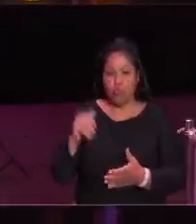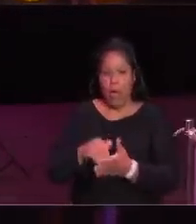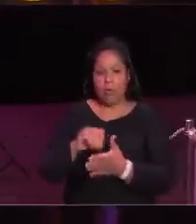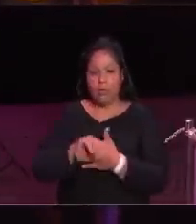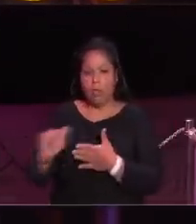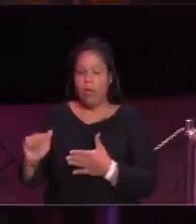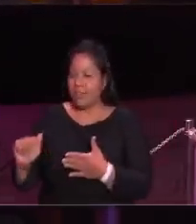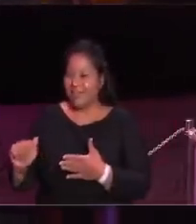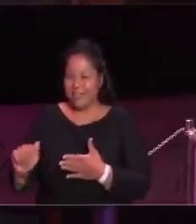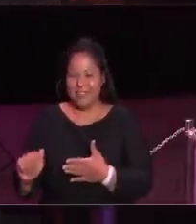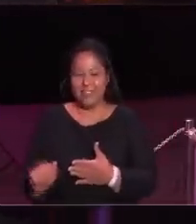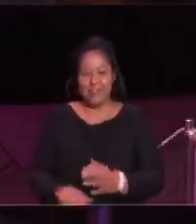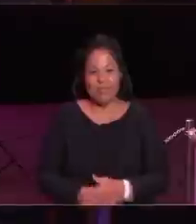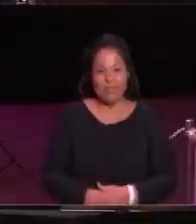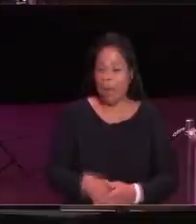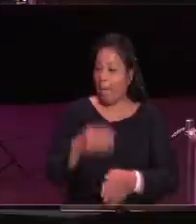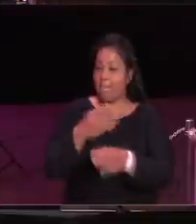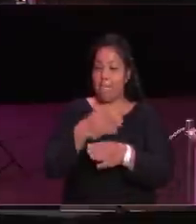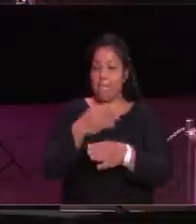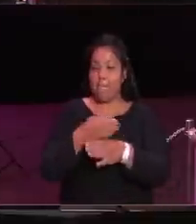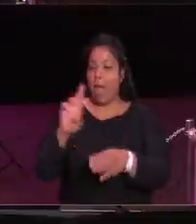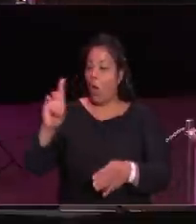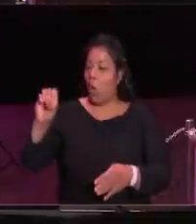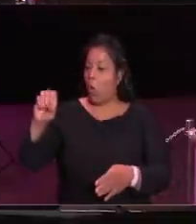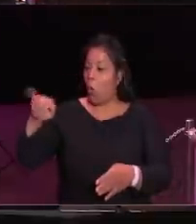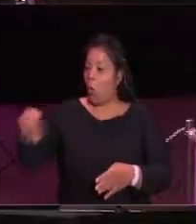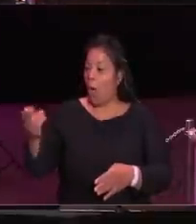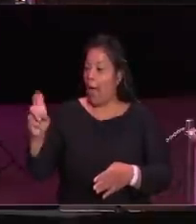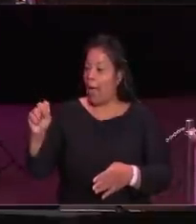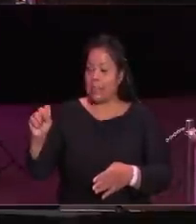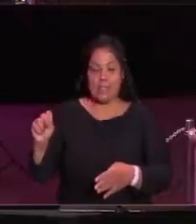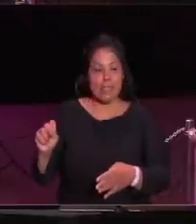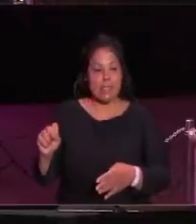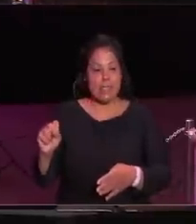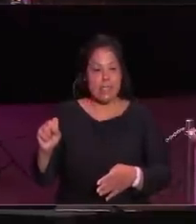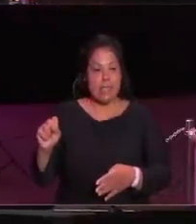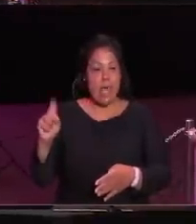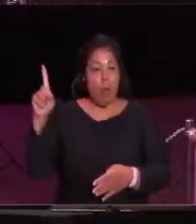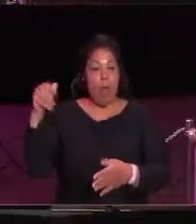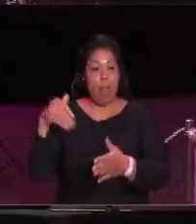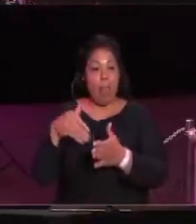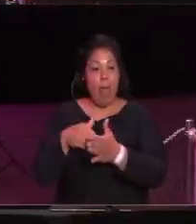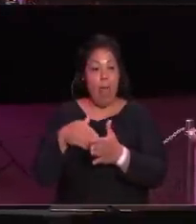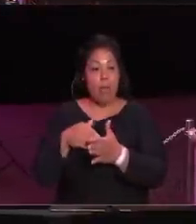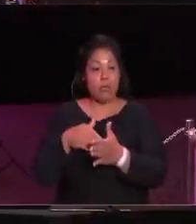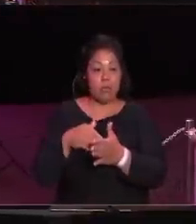$1,000. Bishop Rojas, Arizona, $1,000.